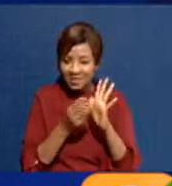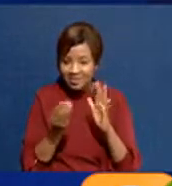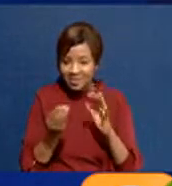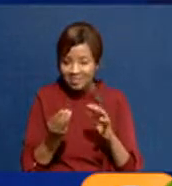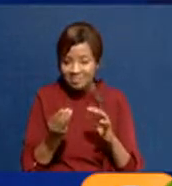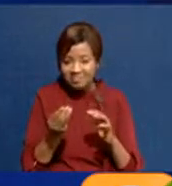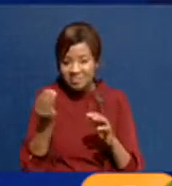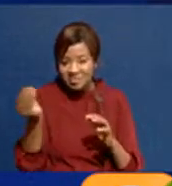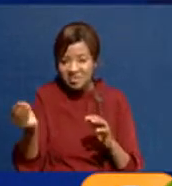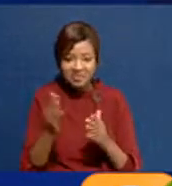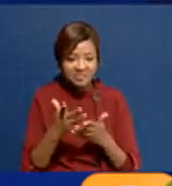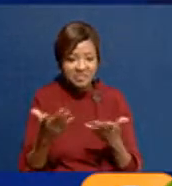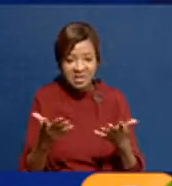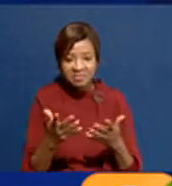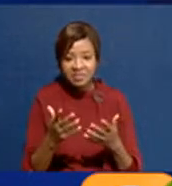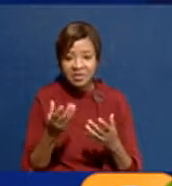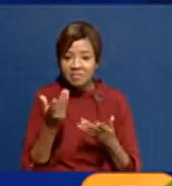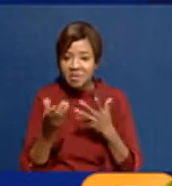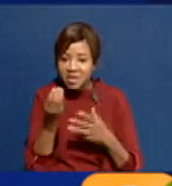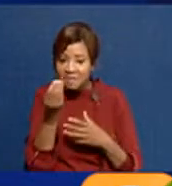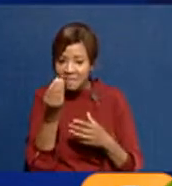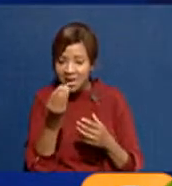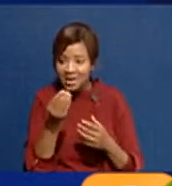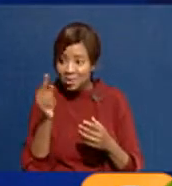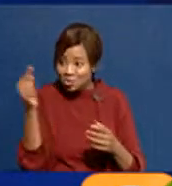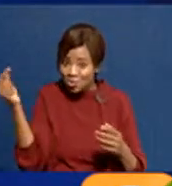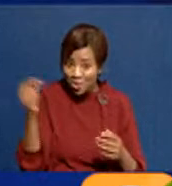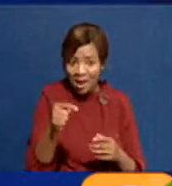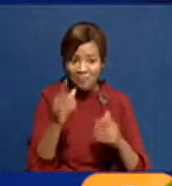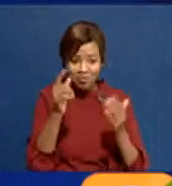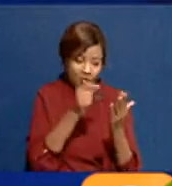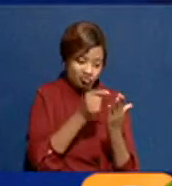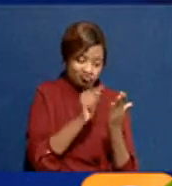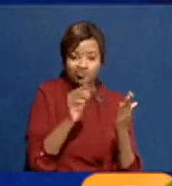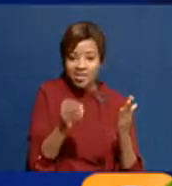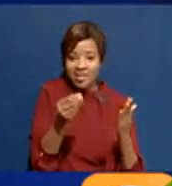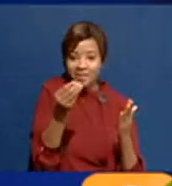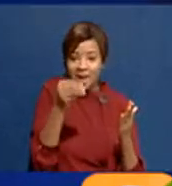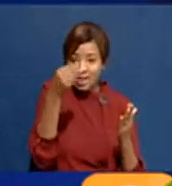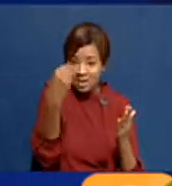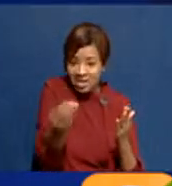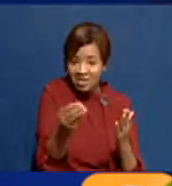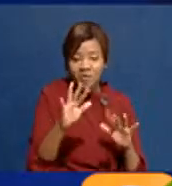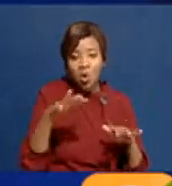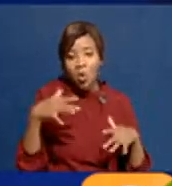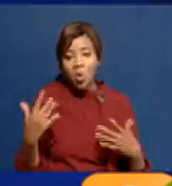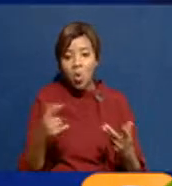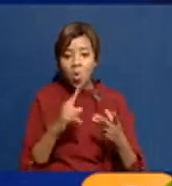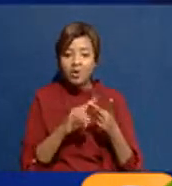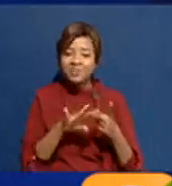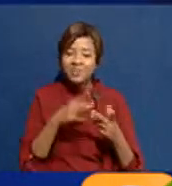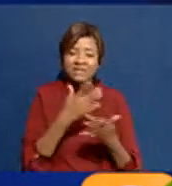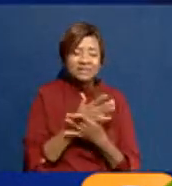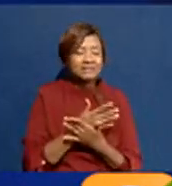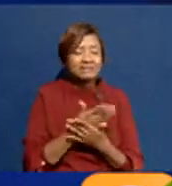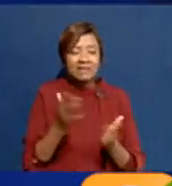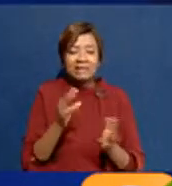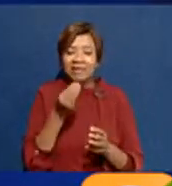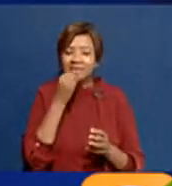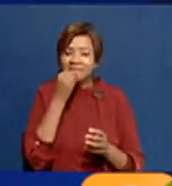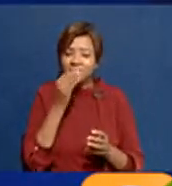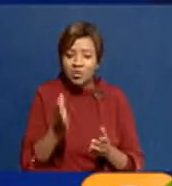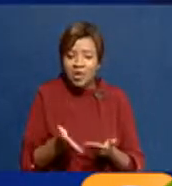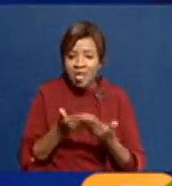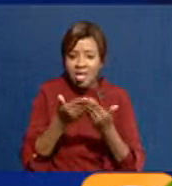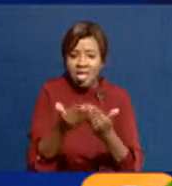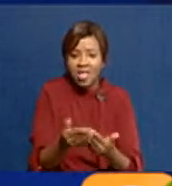be, in terms of monetary value, or something that you could be able to use, in order to enhance your health.